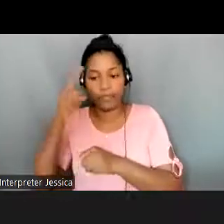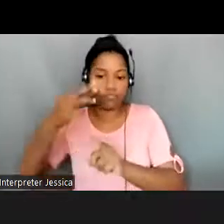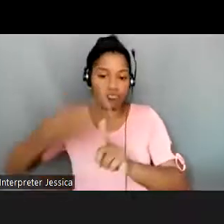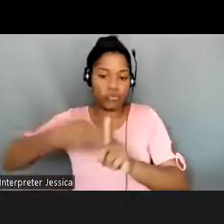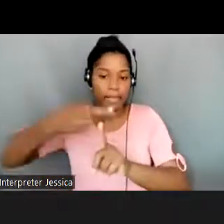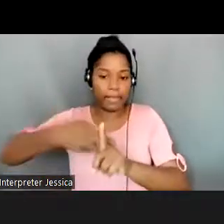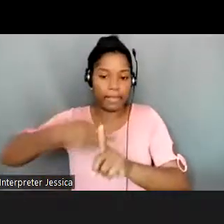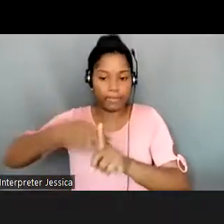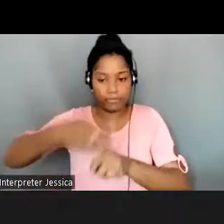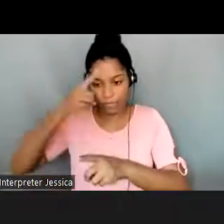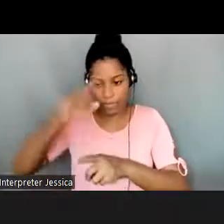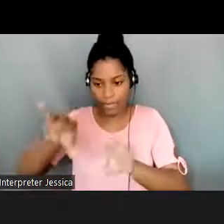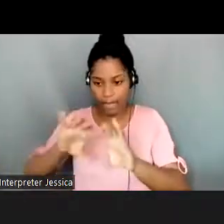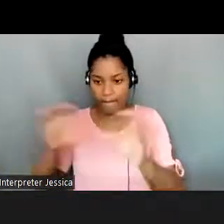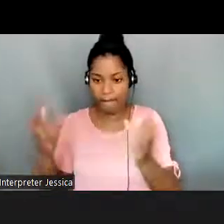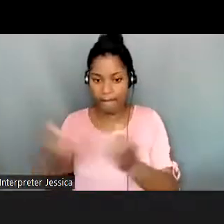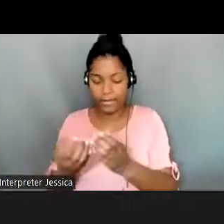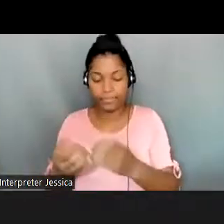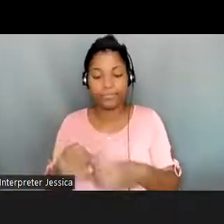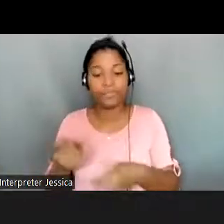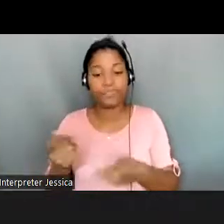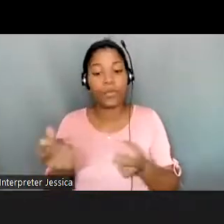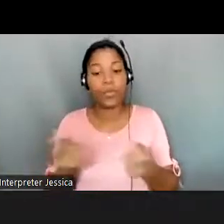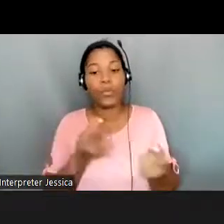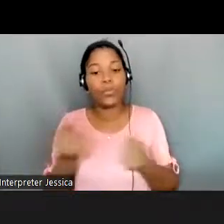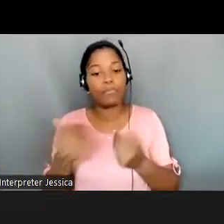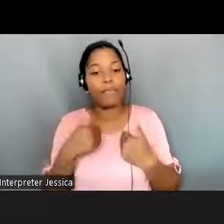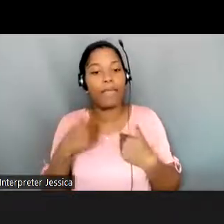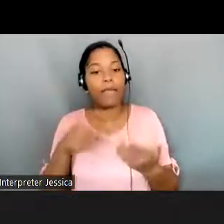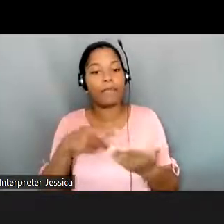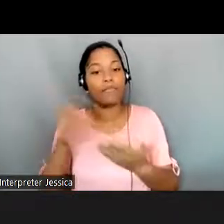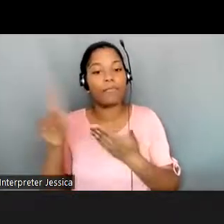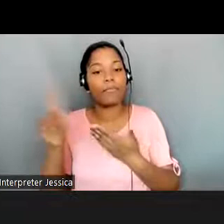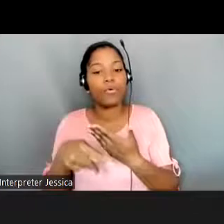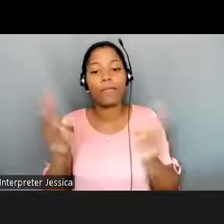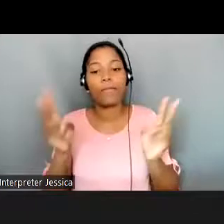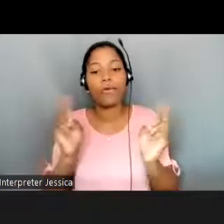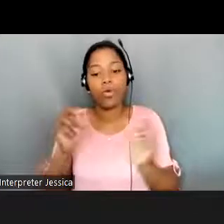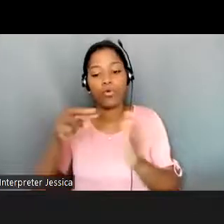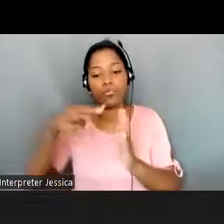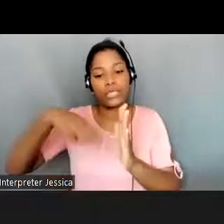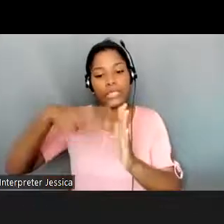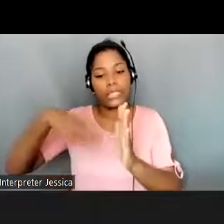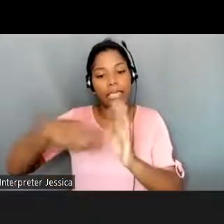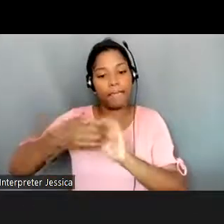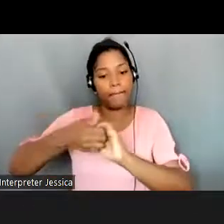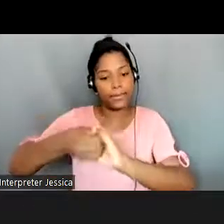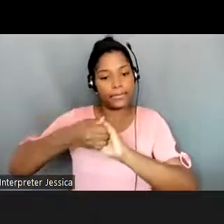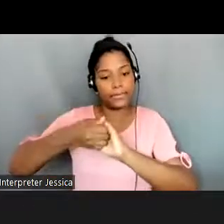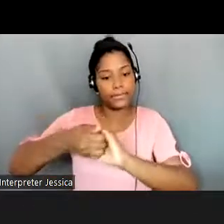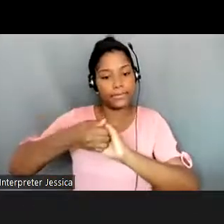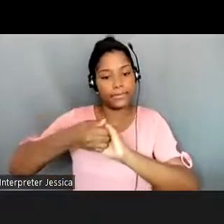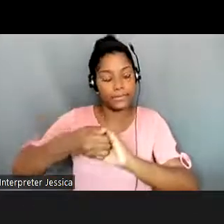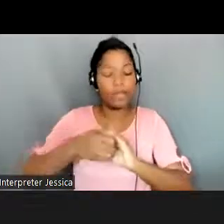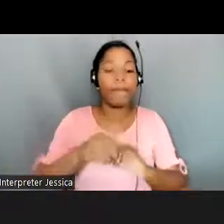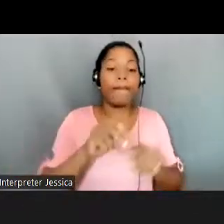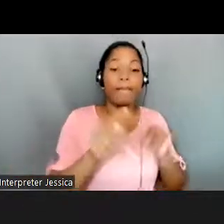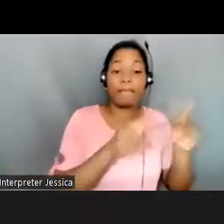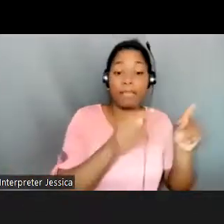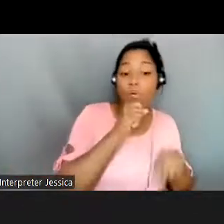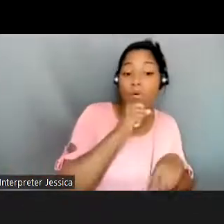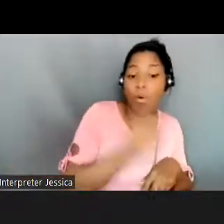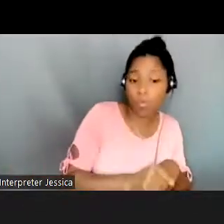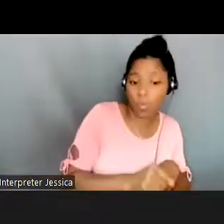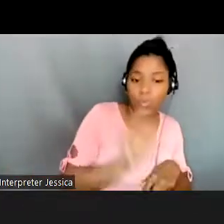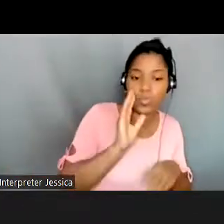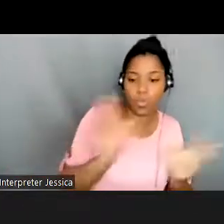facility. One of the things they do there is a program called Reading Buddies, where the residents will participate with the children and read with them